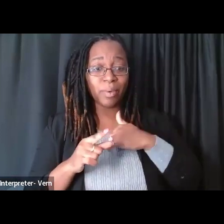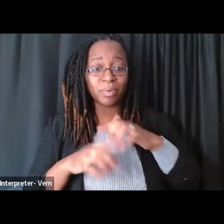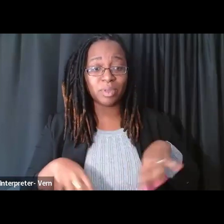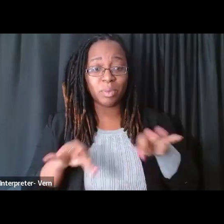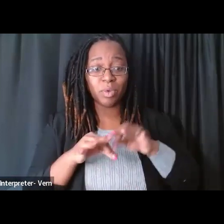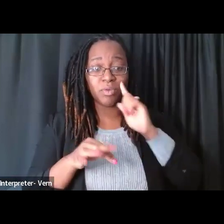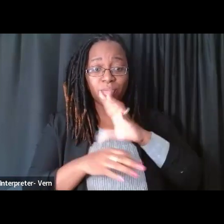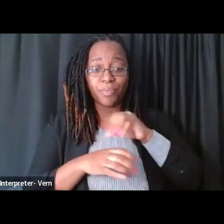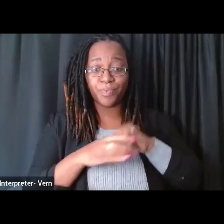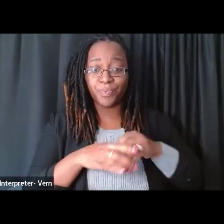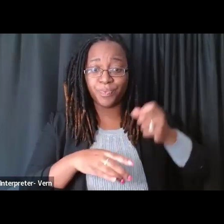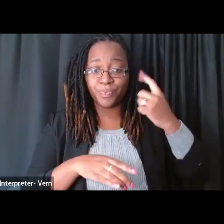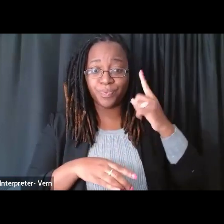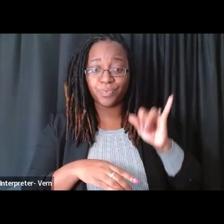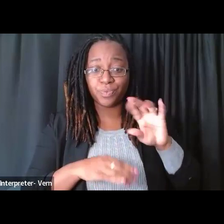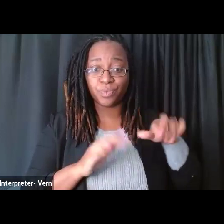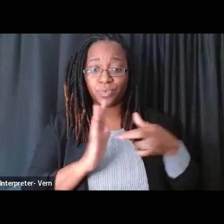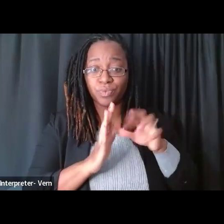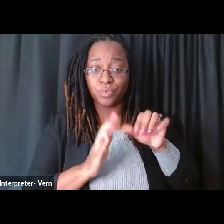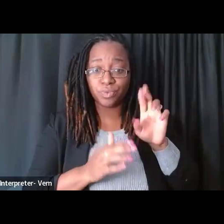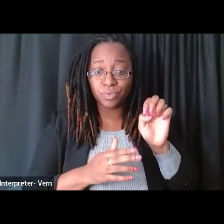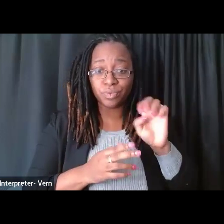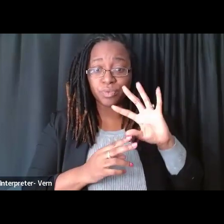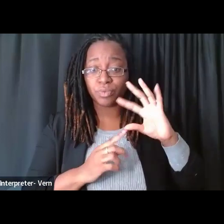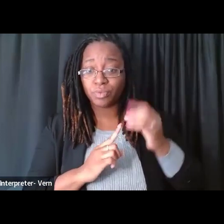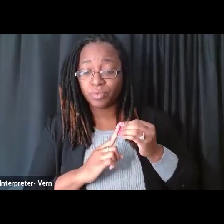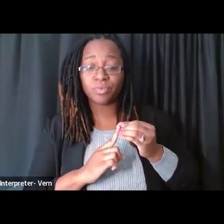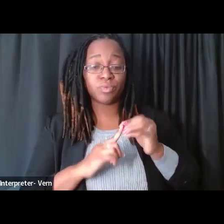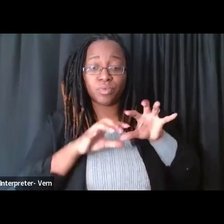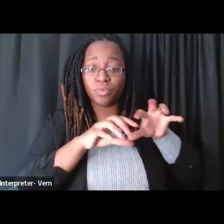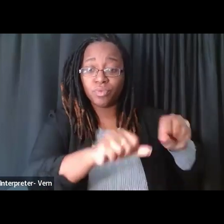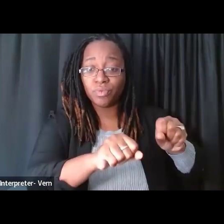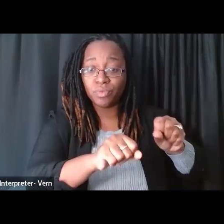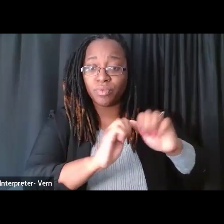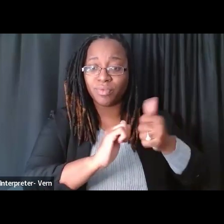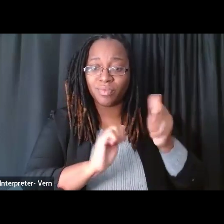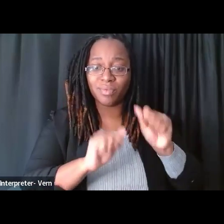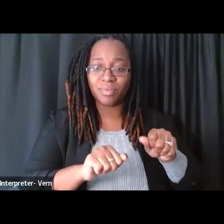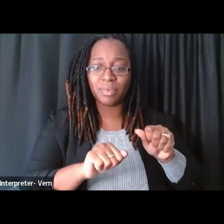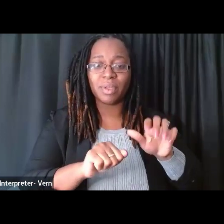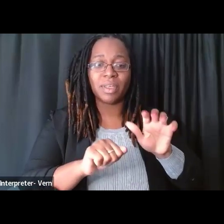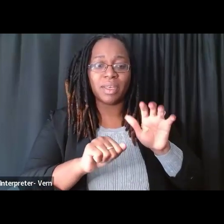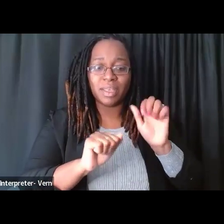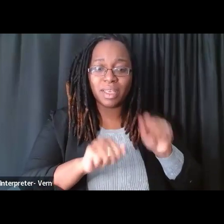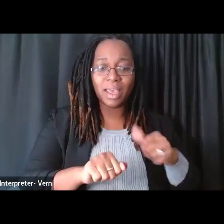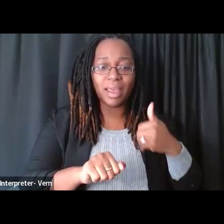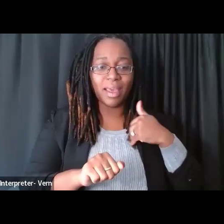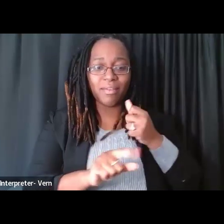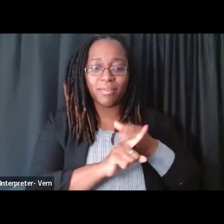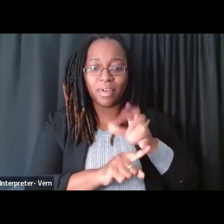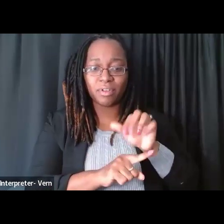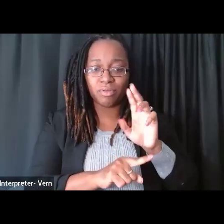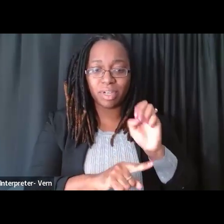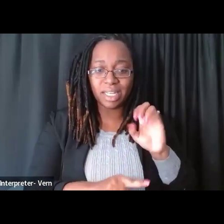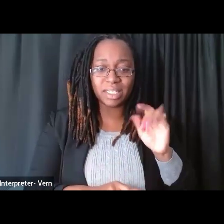is race is misunderstood. By its nature and structure, race is not stagnant,